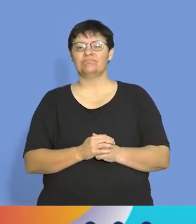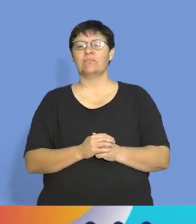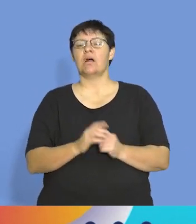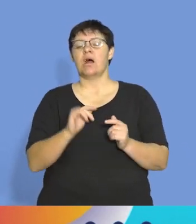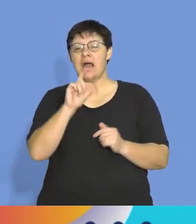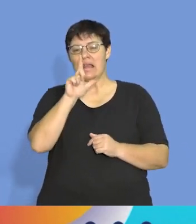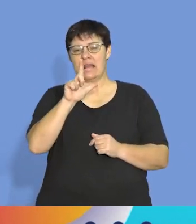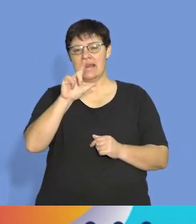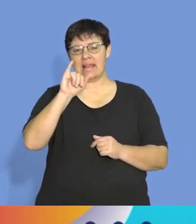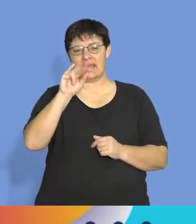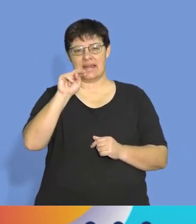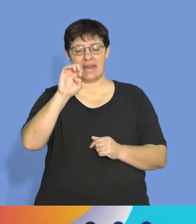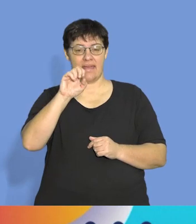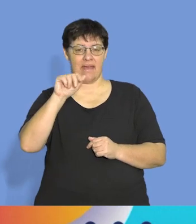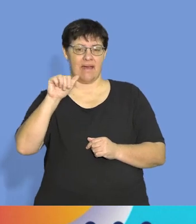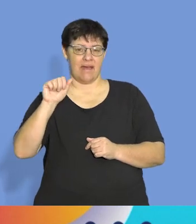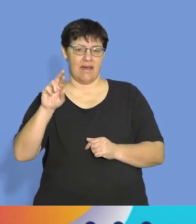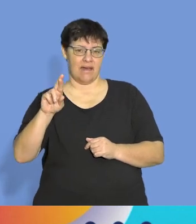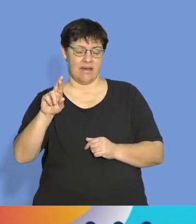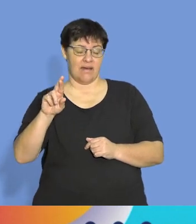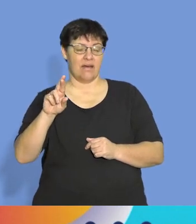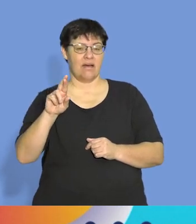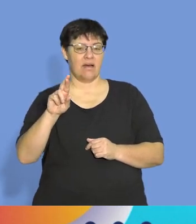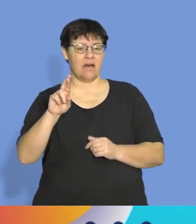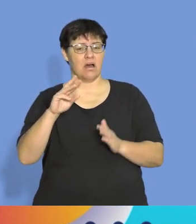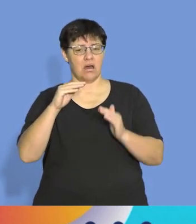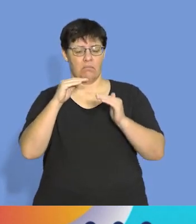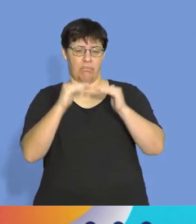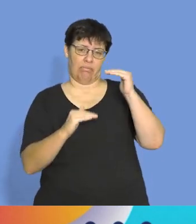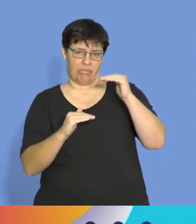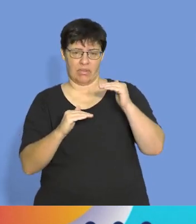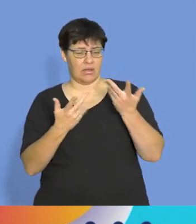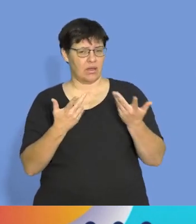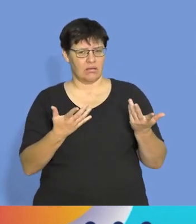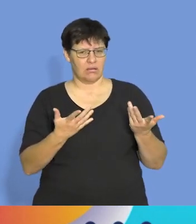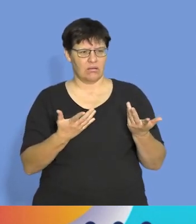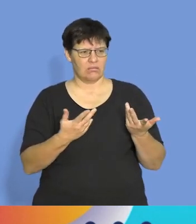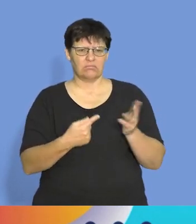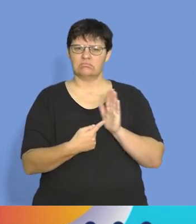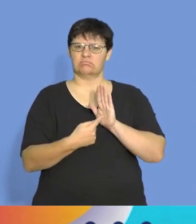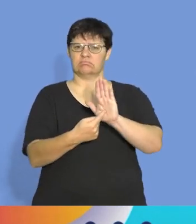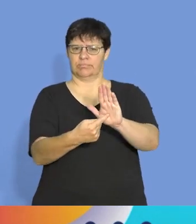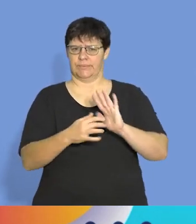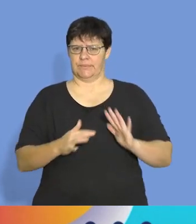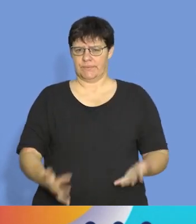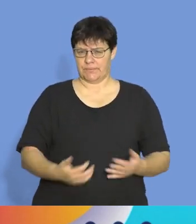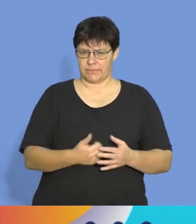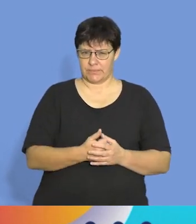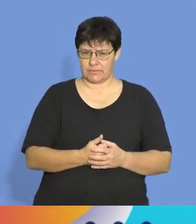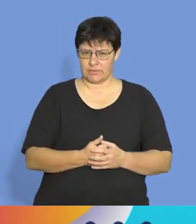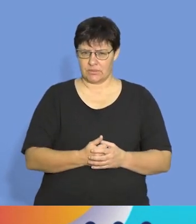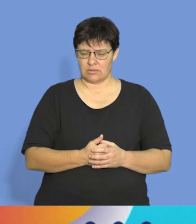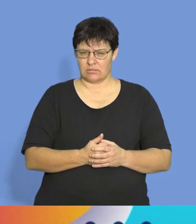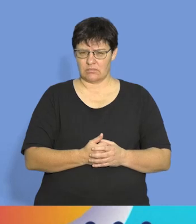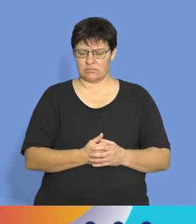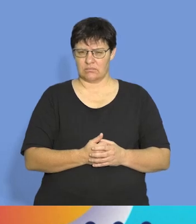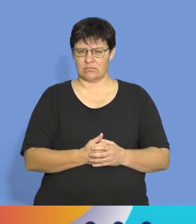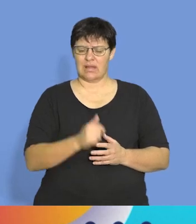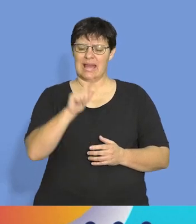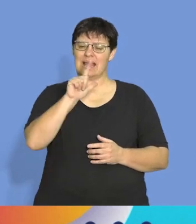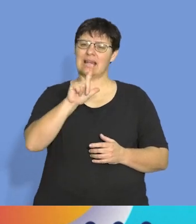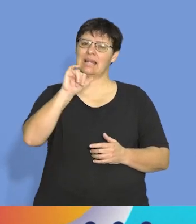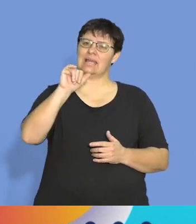more linear inequalities and try to see now how do we represent these things. What does exactly a